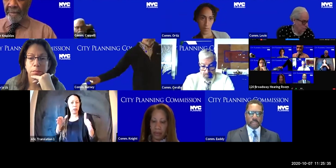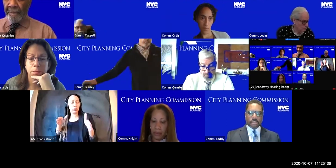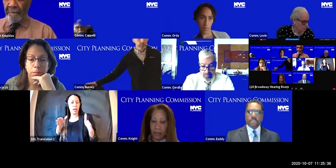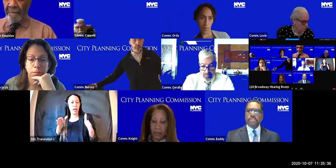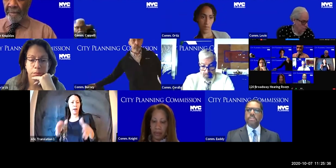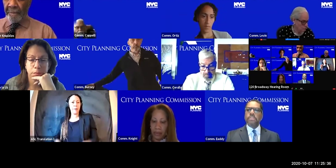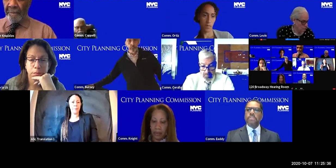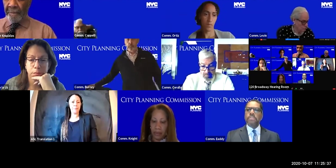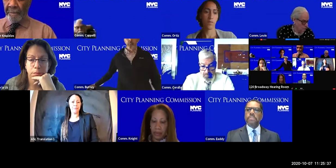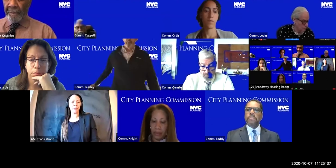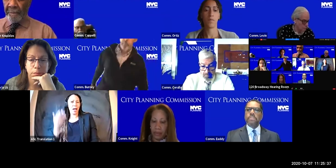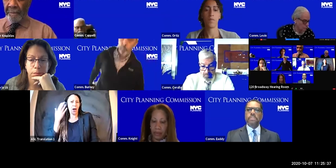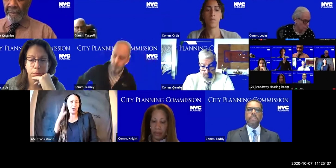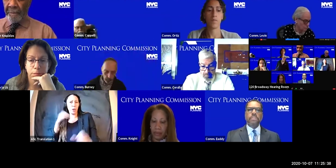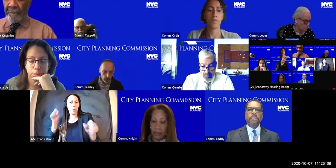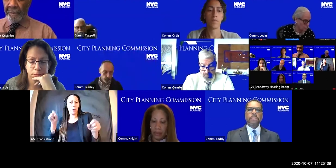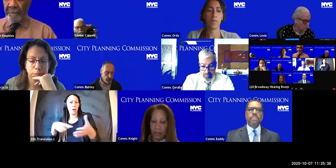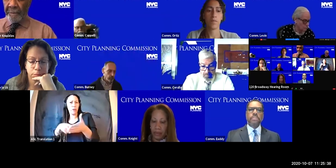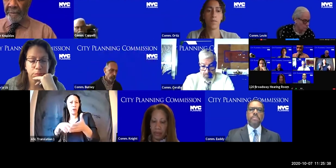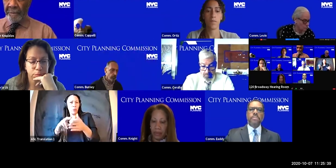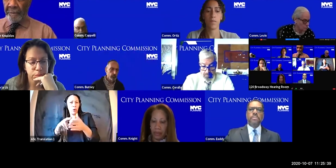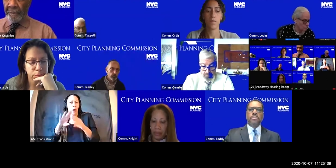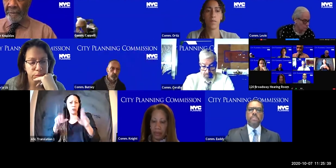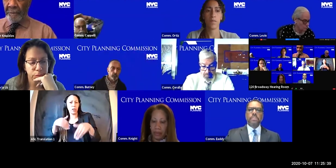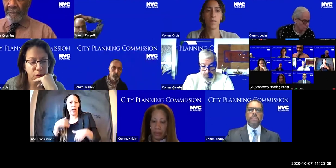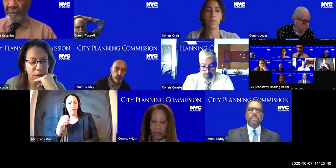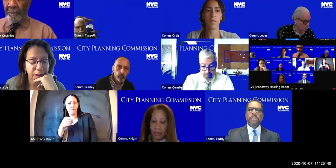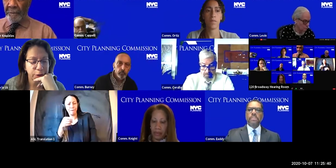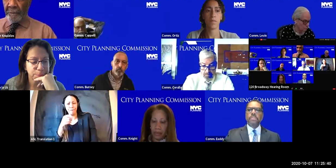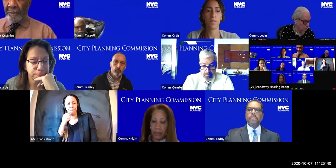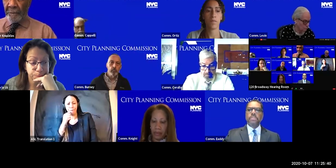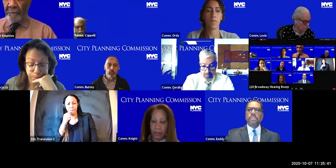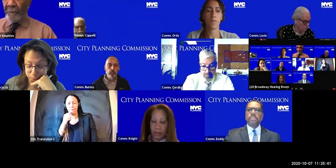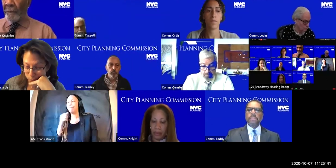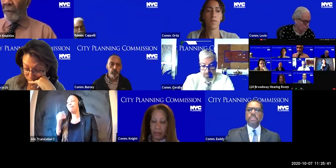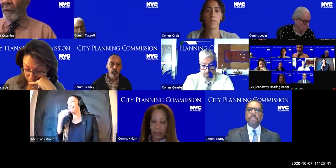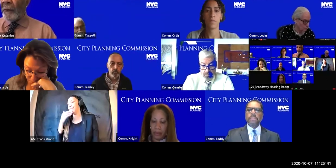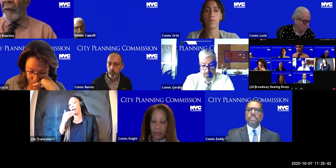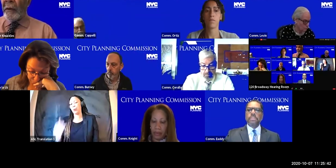have, what the percentage of affordable housing they have in their development. Okay, thank you.